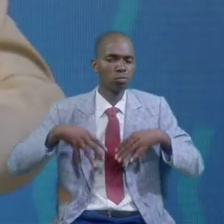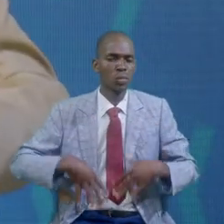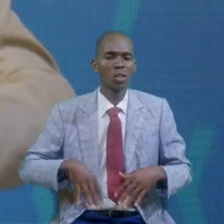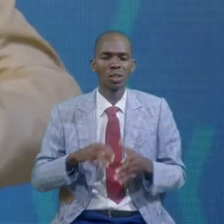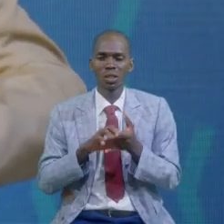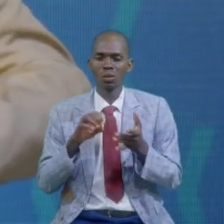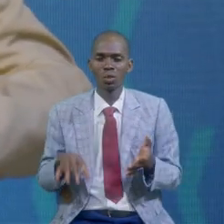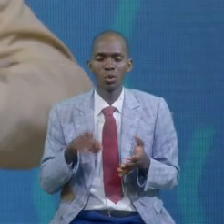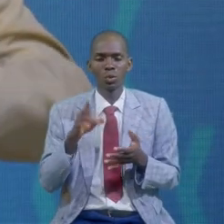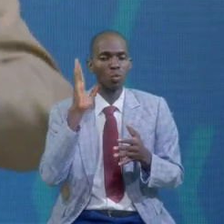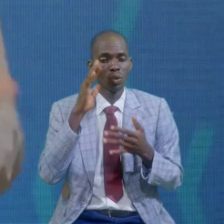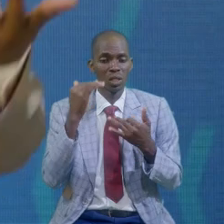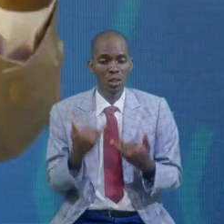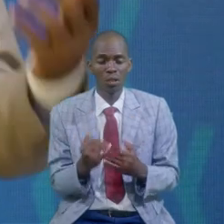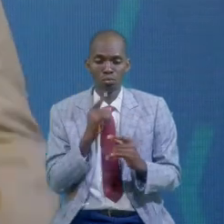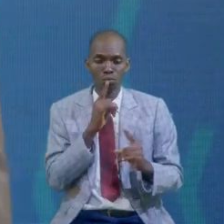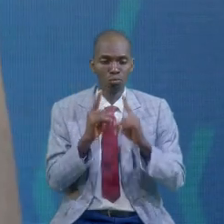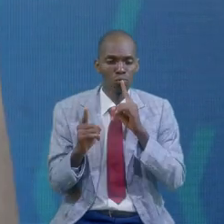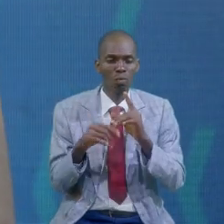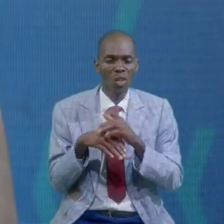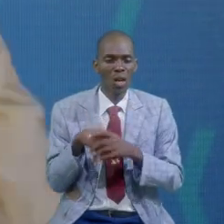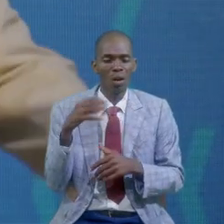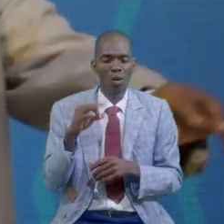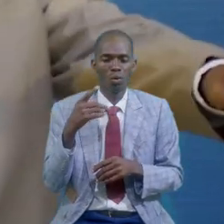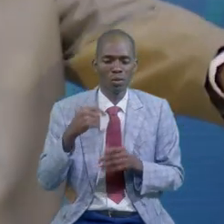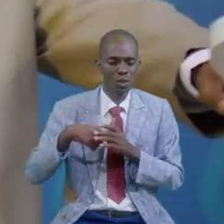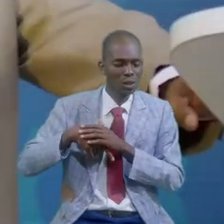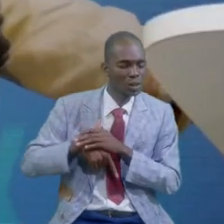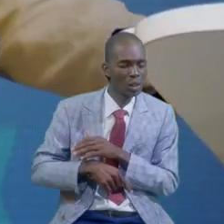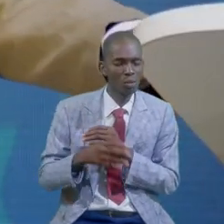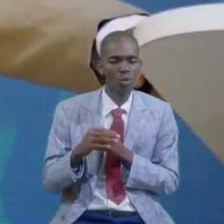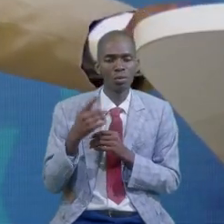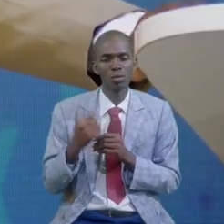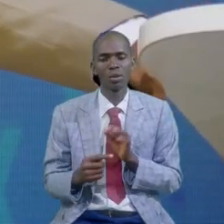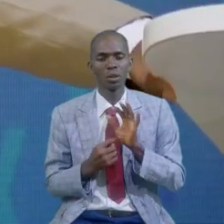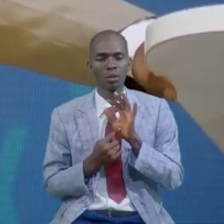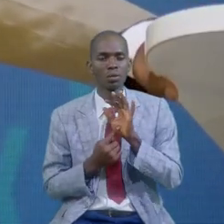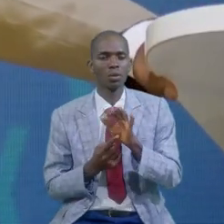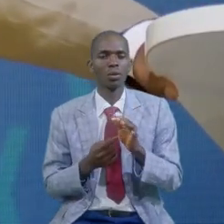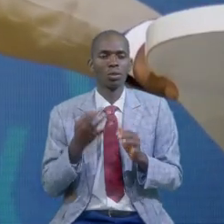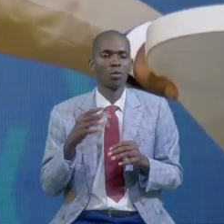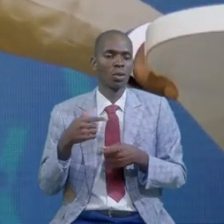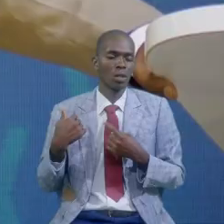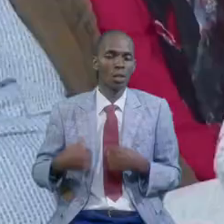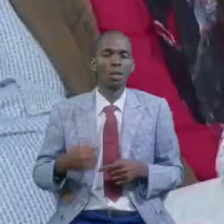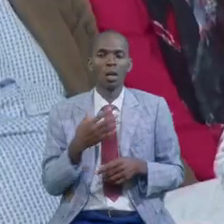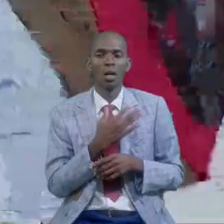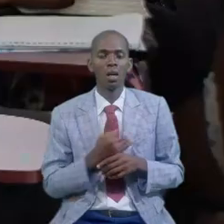to speak out of the depth of the revelation of your heart, and the word of God will catch